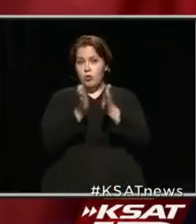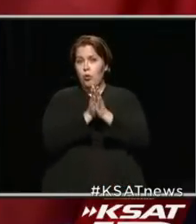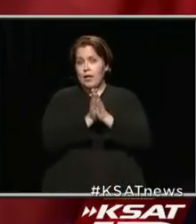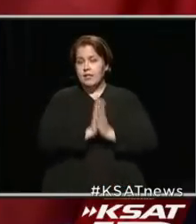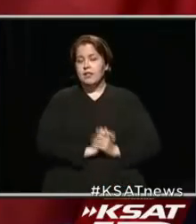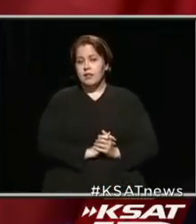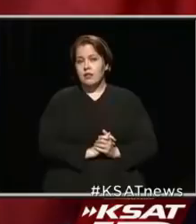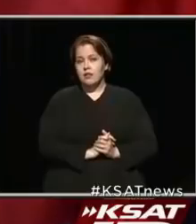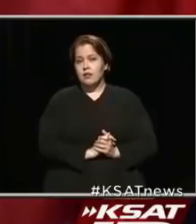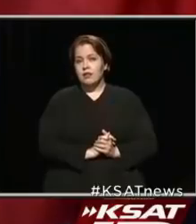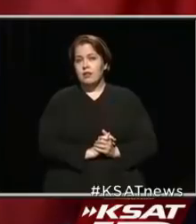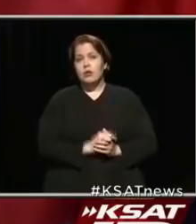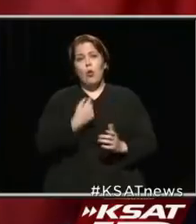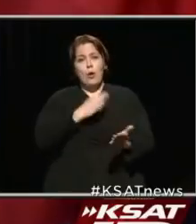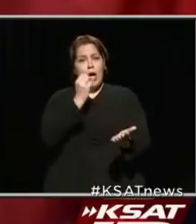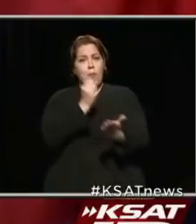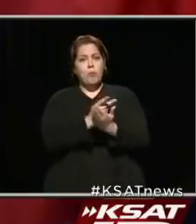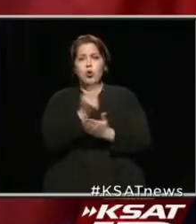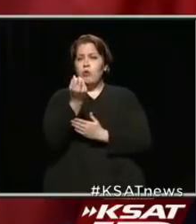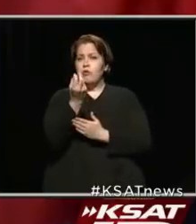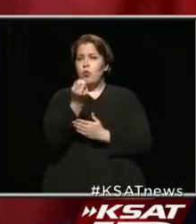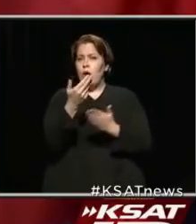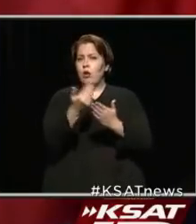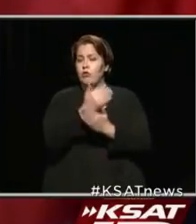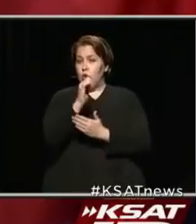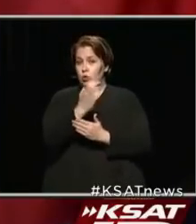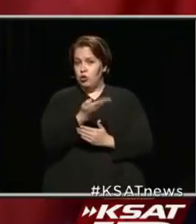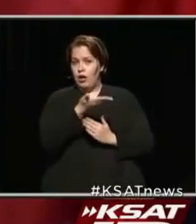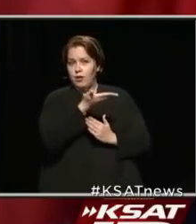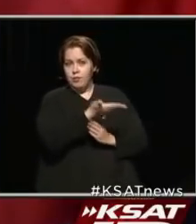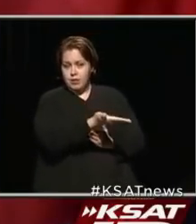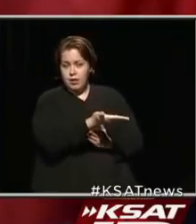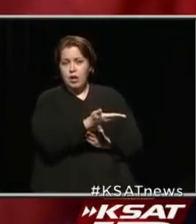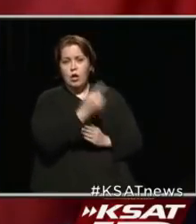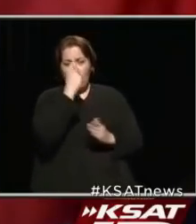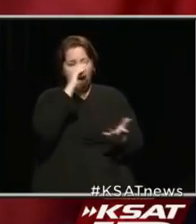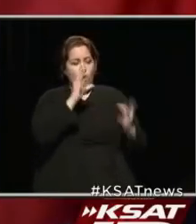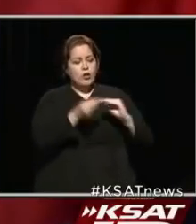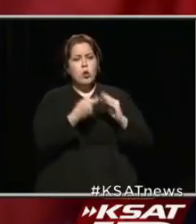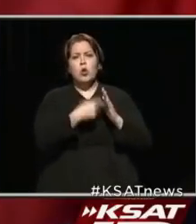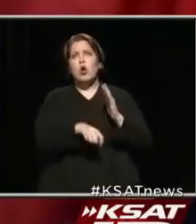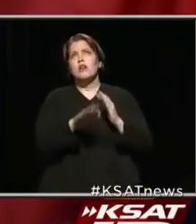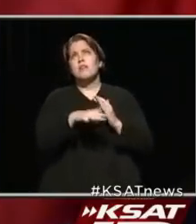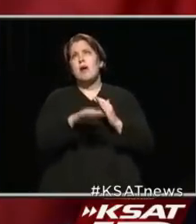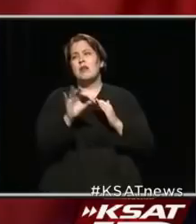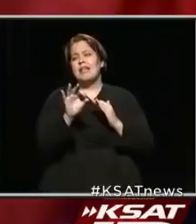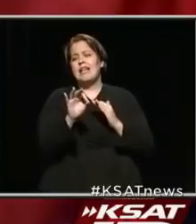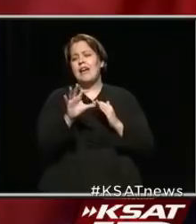requested. We approved 12 new positions in there for a total cost of about